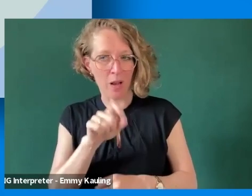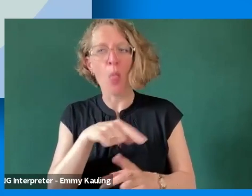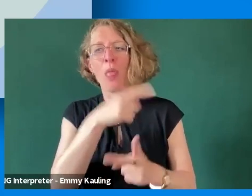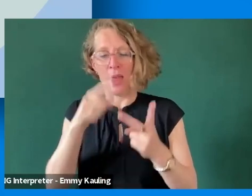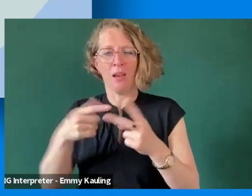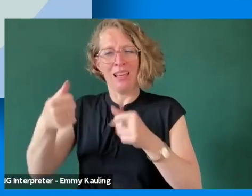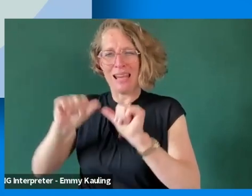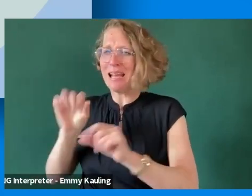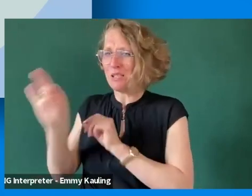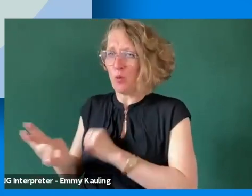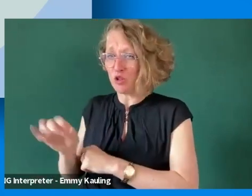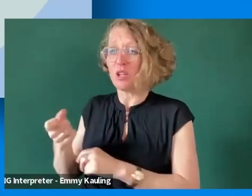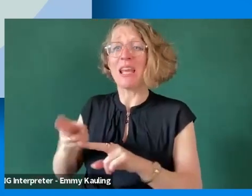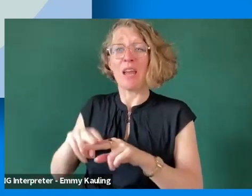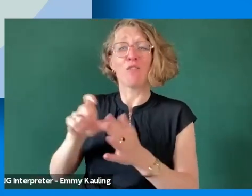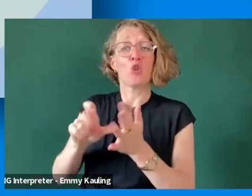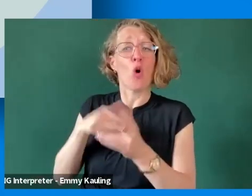contribute, Dong, just shout.